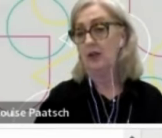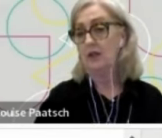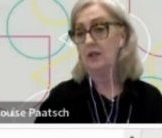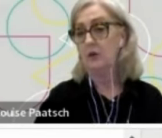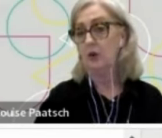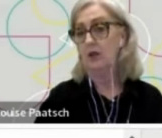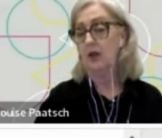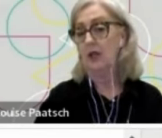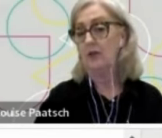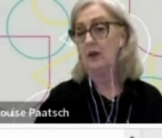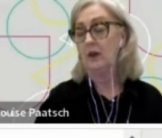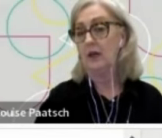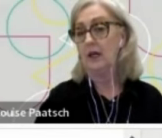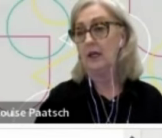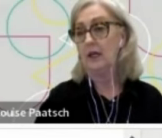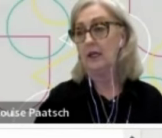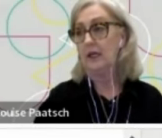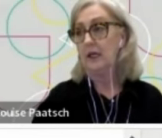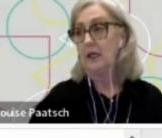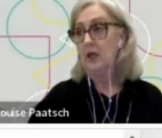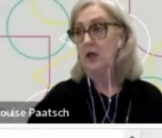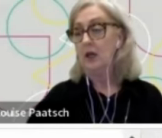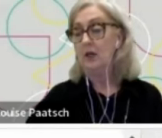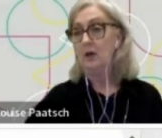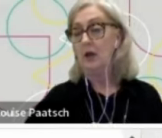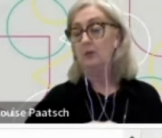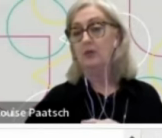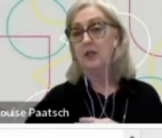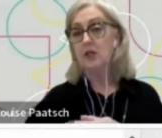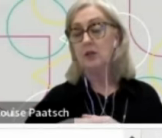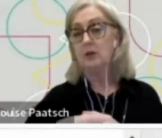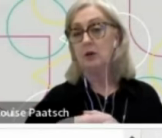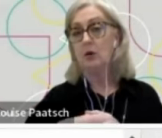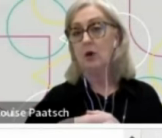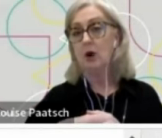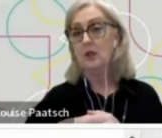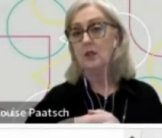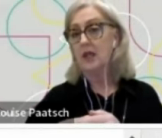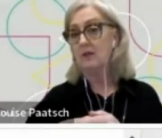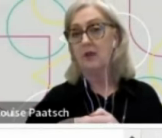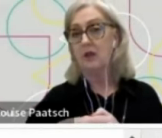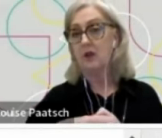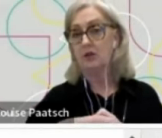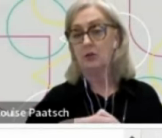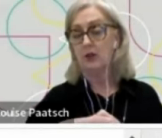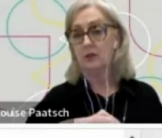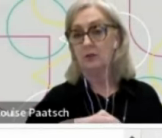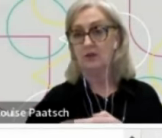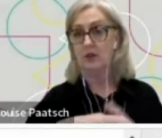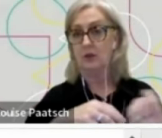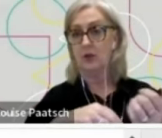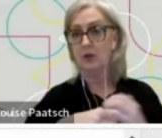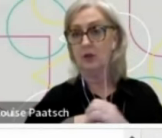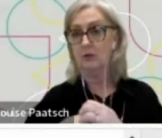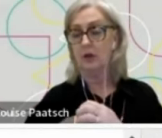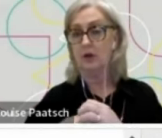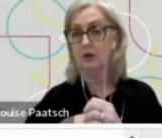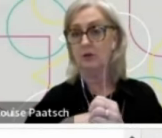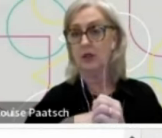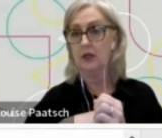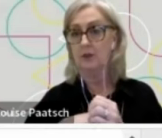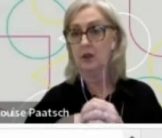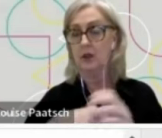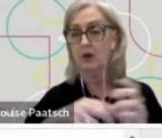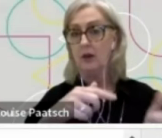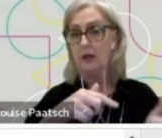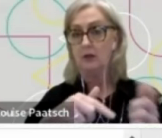use that with either an observation, or taking videos is always the best thing that we use,